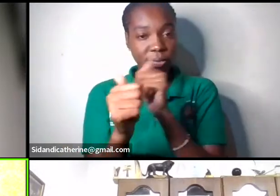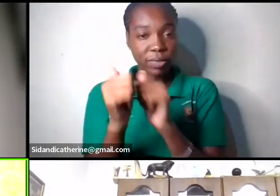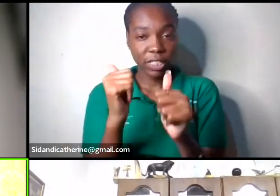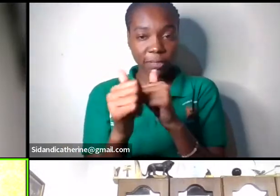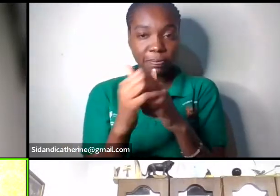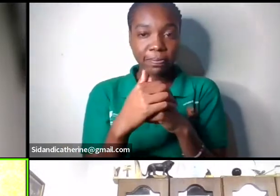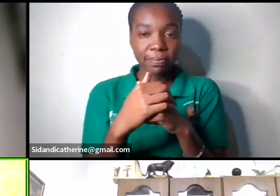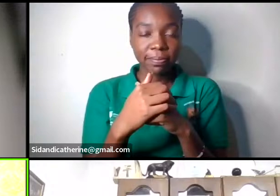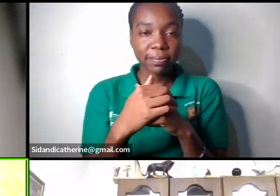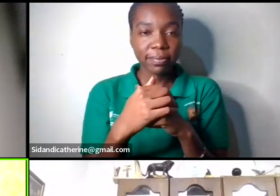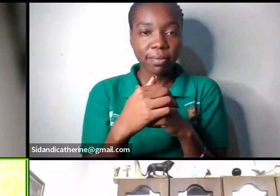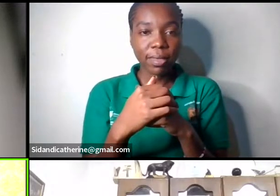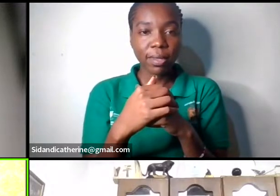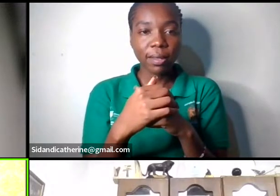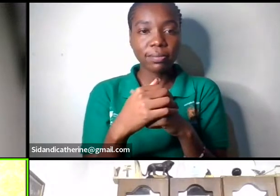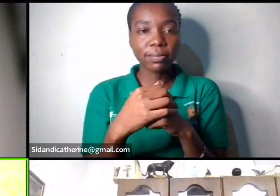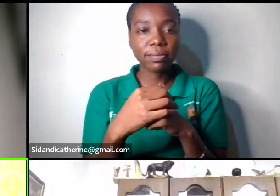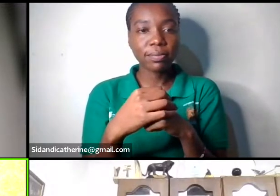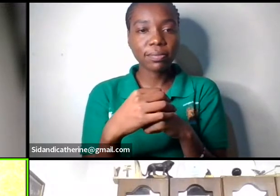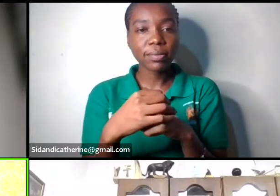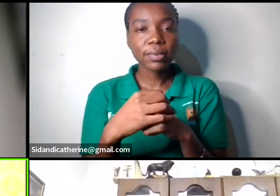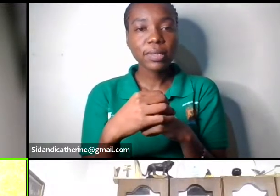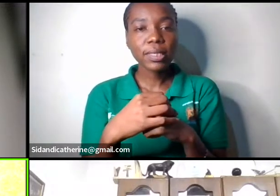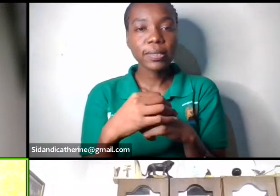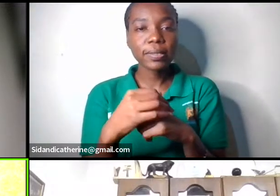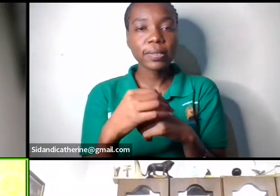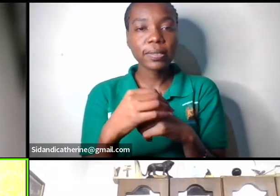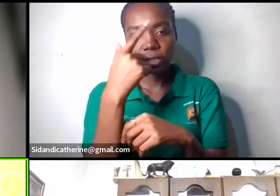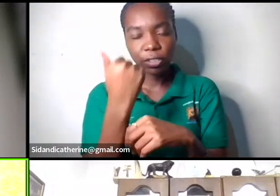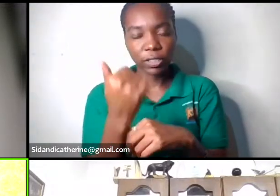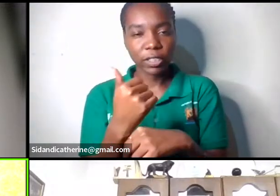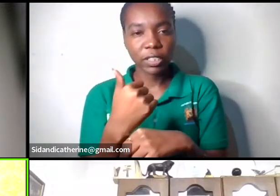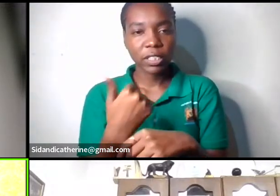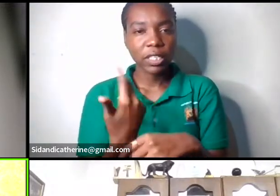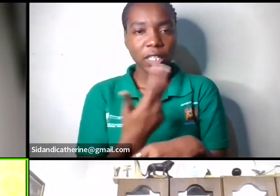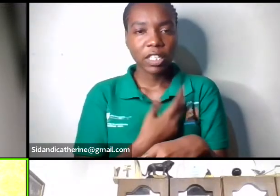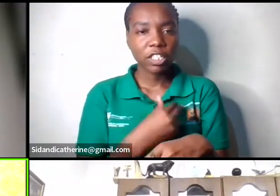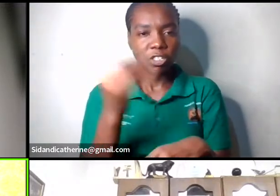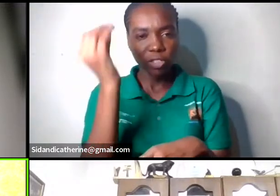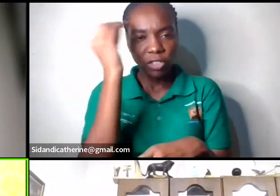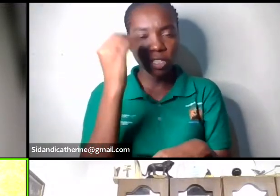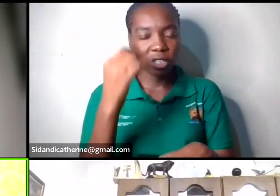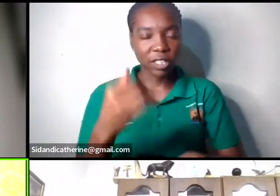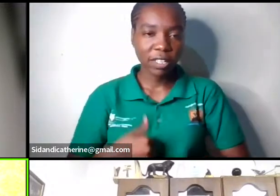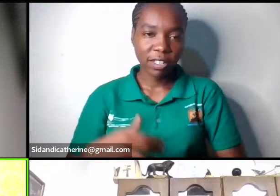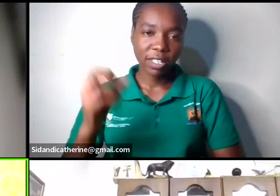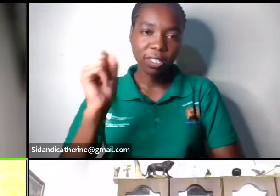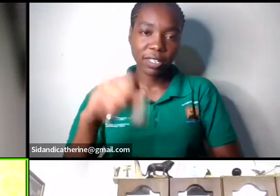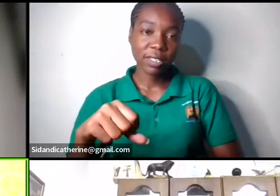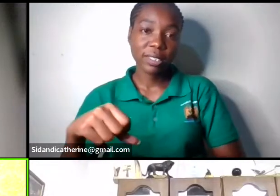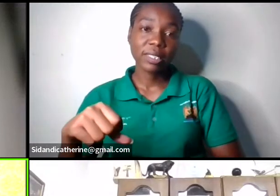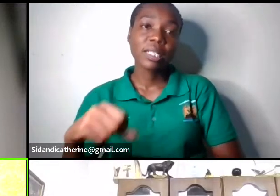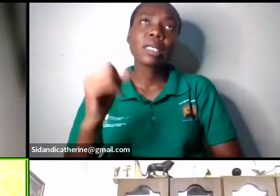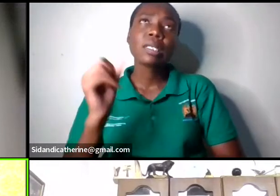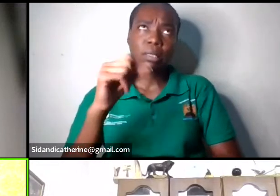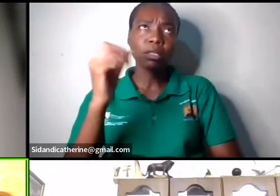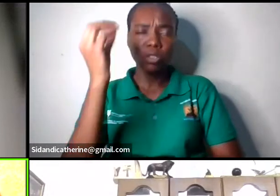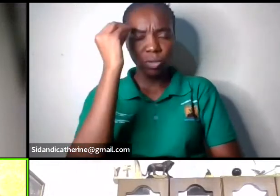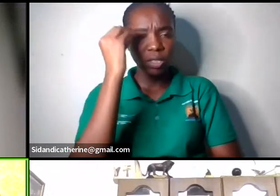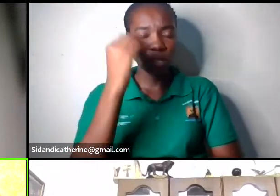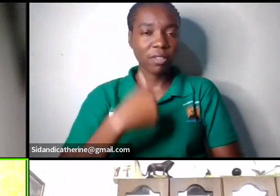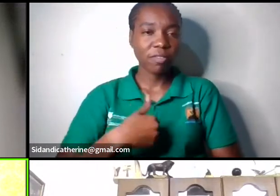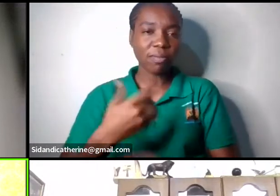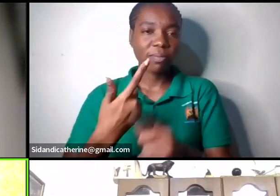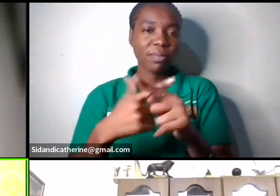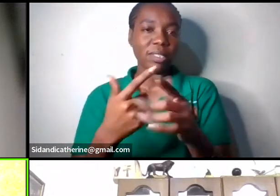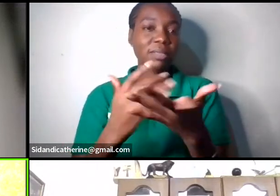of our ceiling in knowledge, because you have to call it that, because of our ceiling in knowledge, sometimes we don't see the